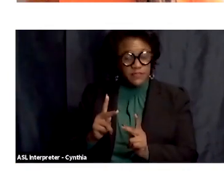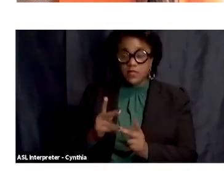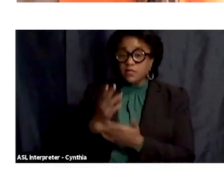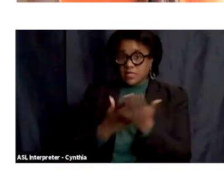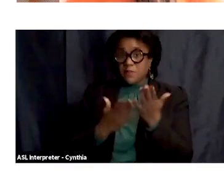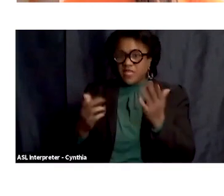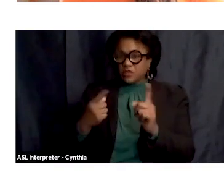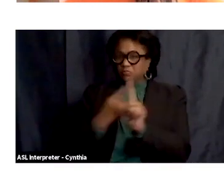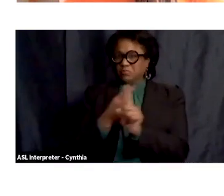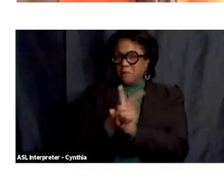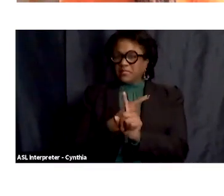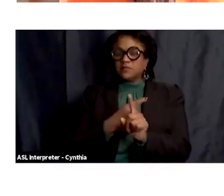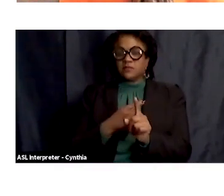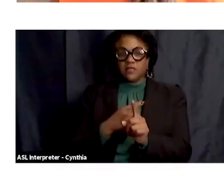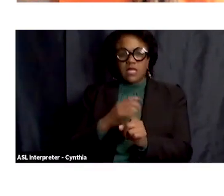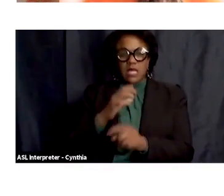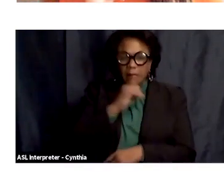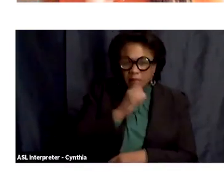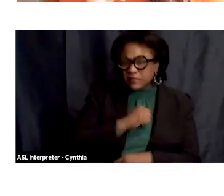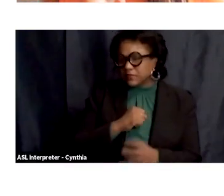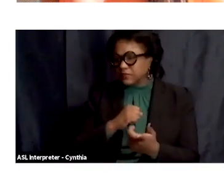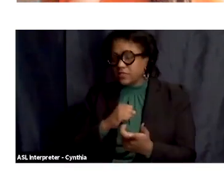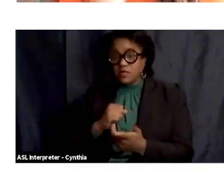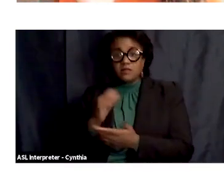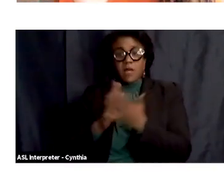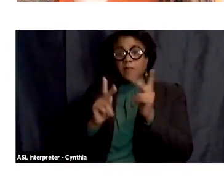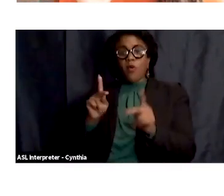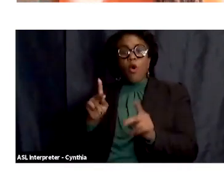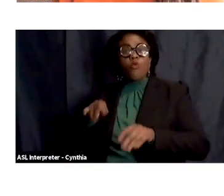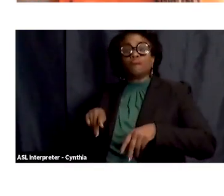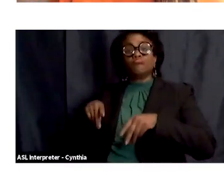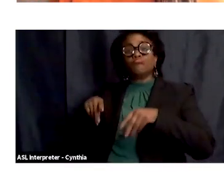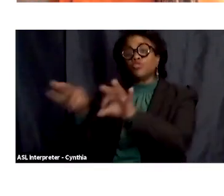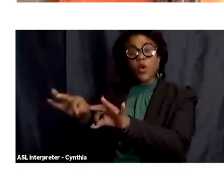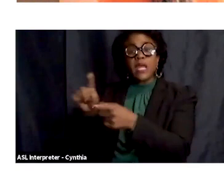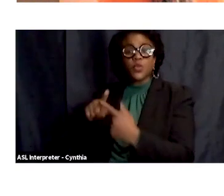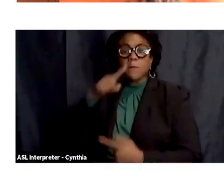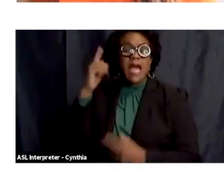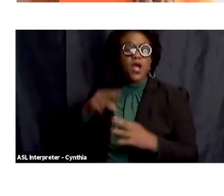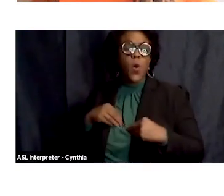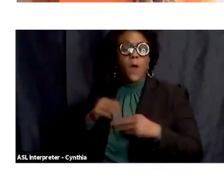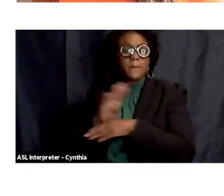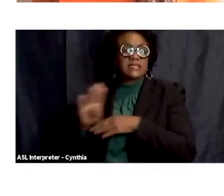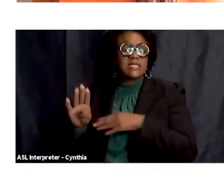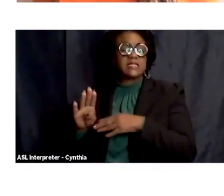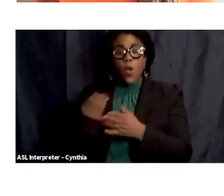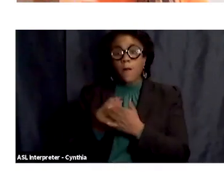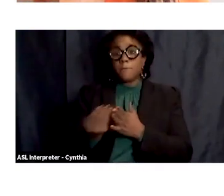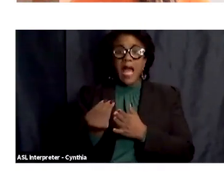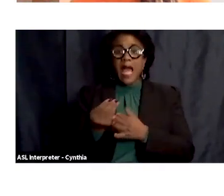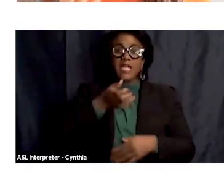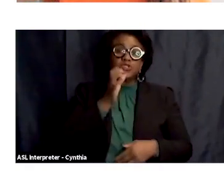get missed. So folks started to, donate to that Black-owned business or that Black organization, or, buy a cocktail at this